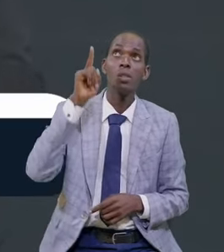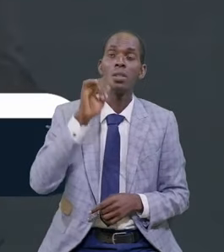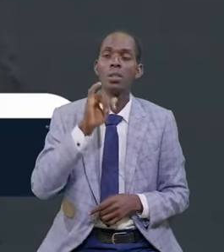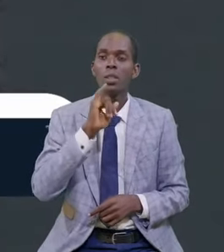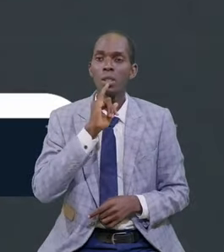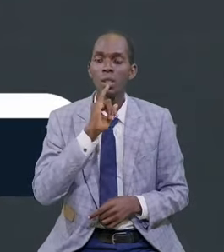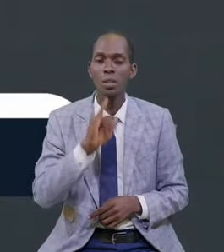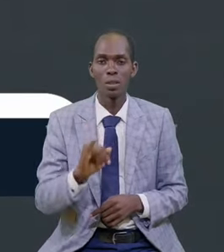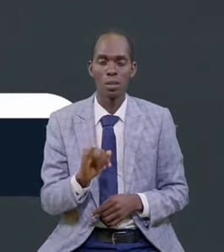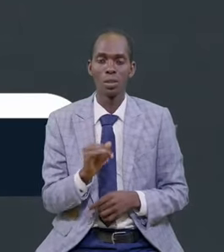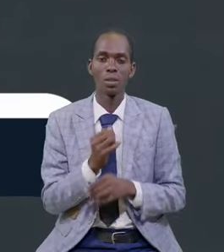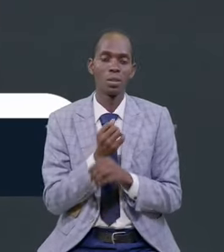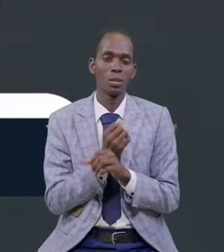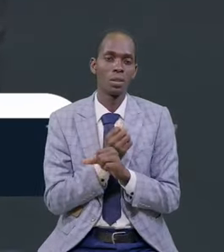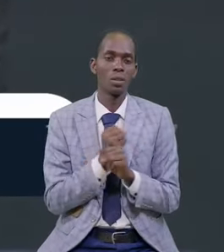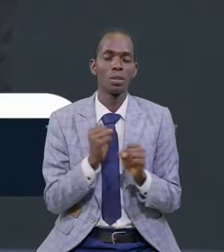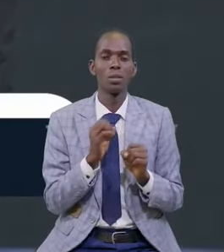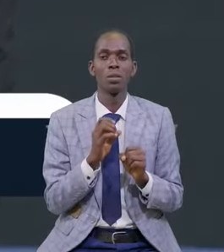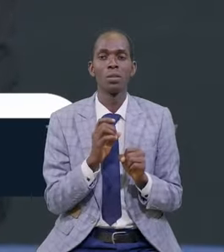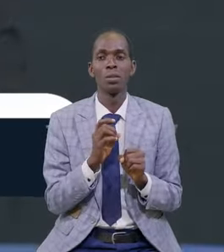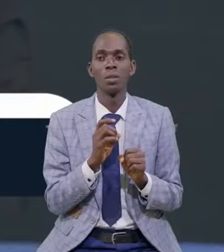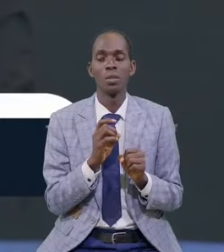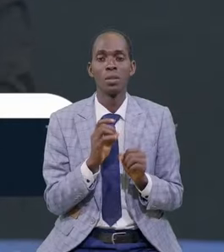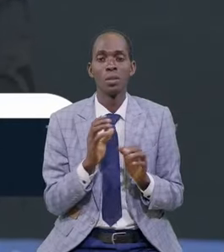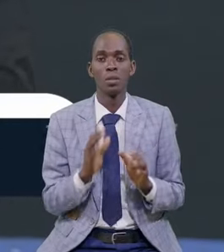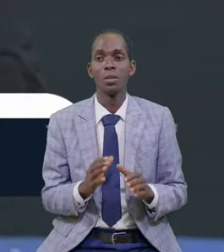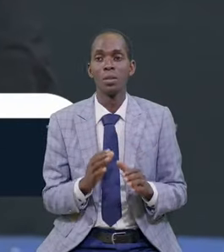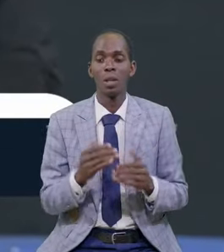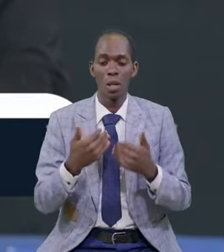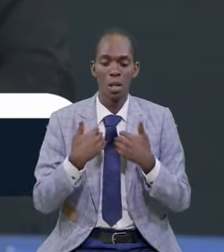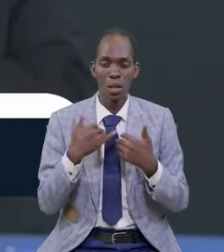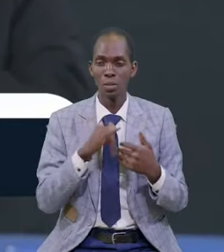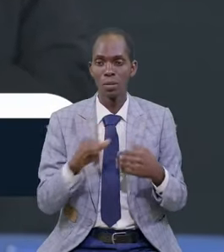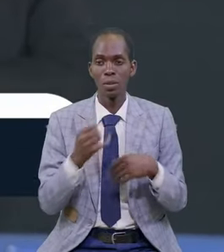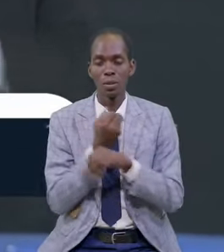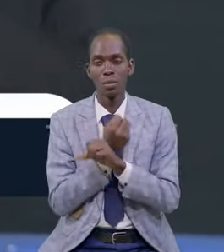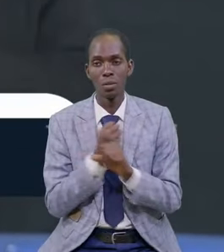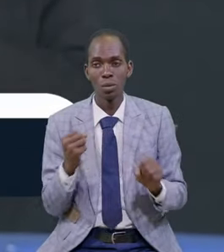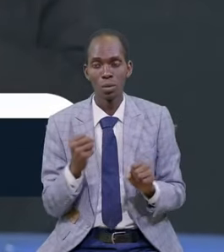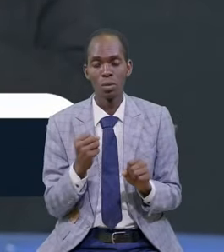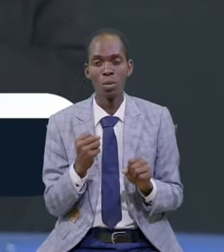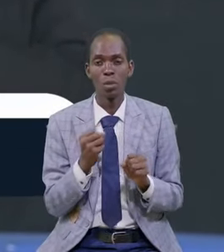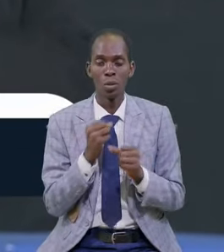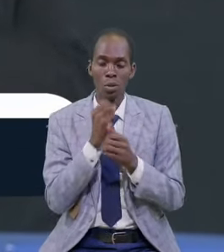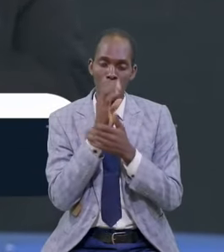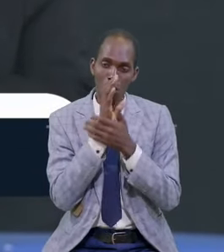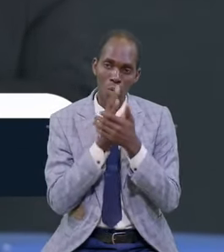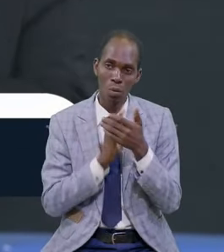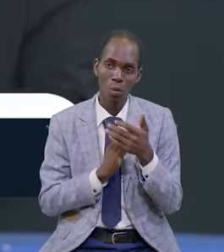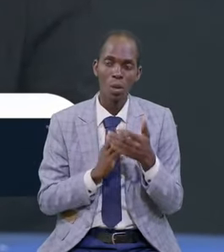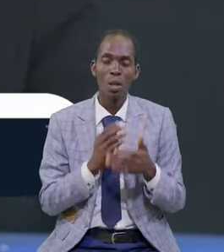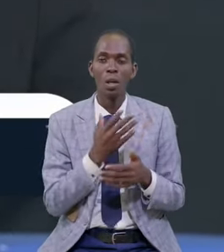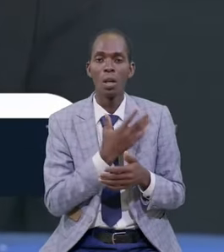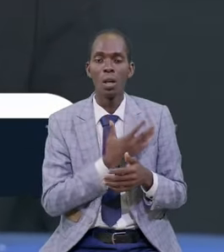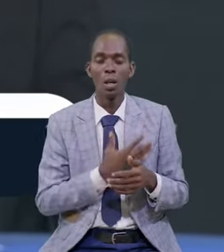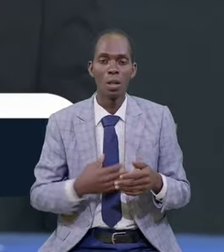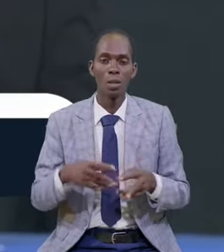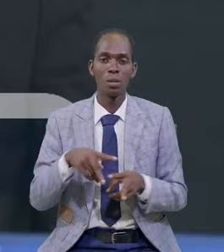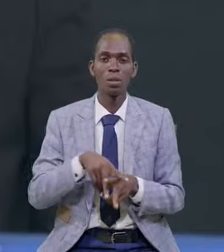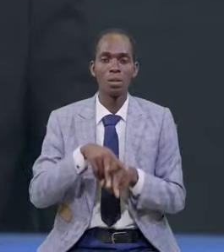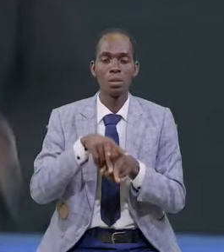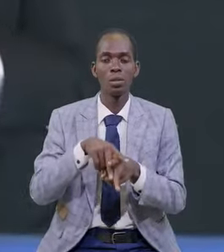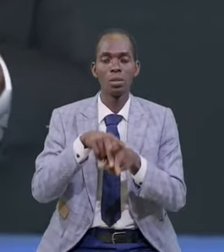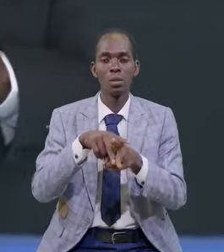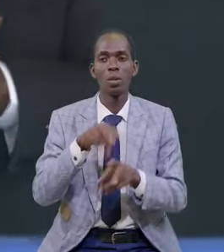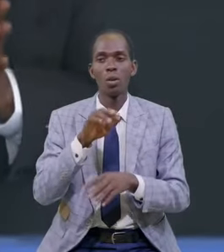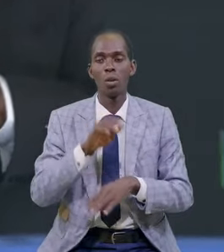just having salvation lowly and riding upon an